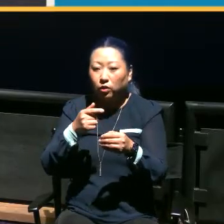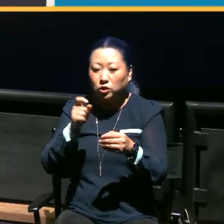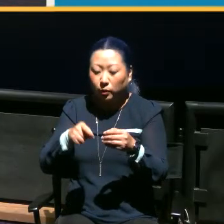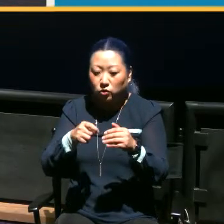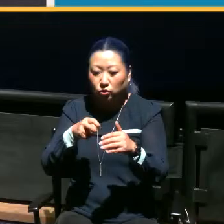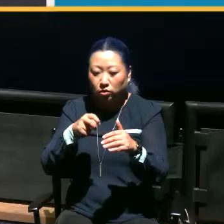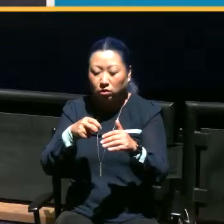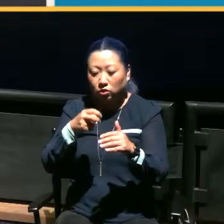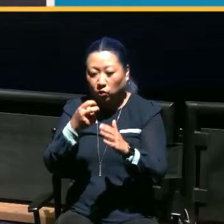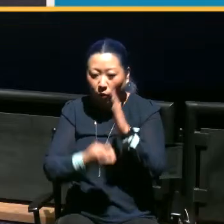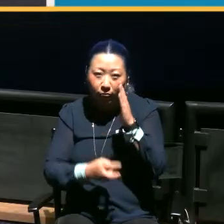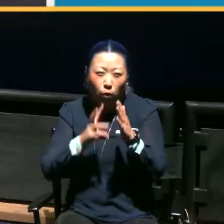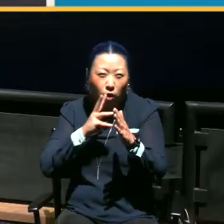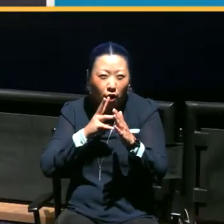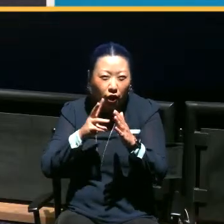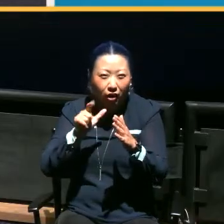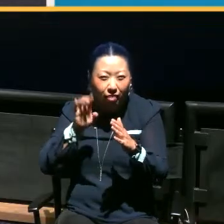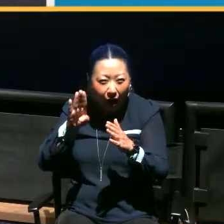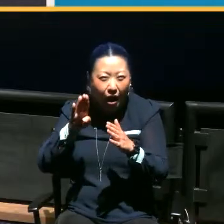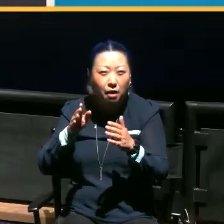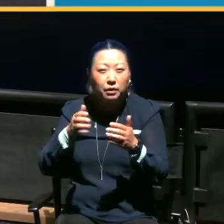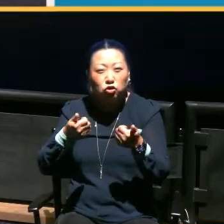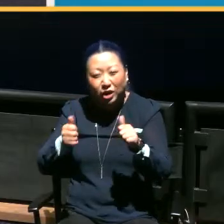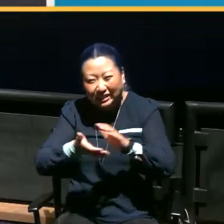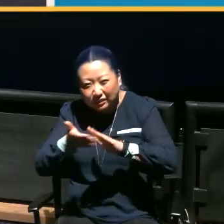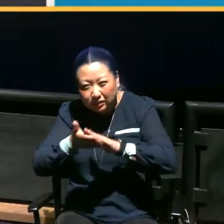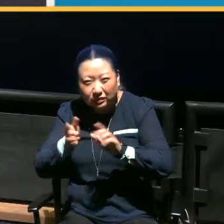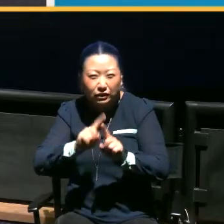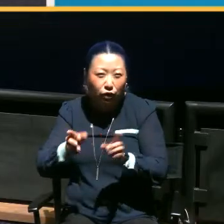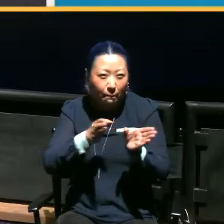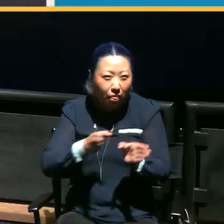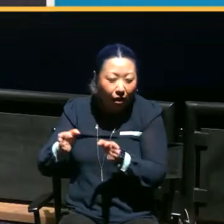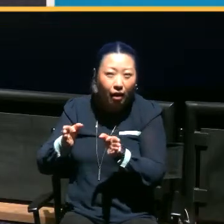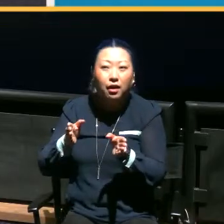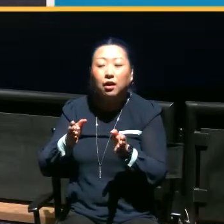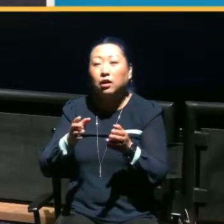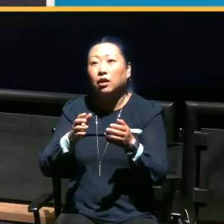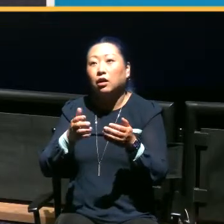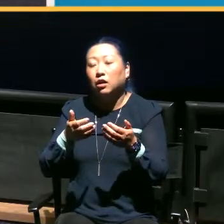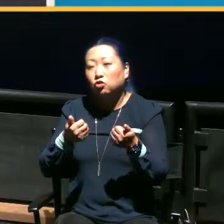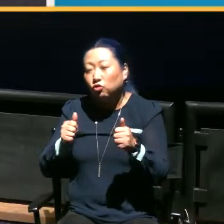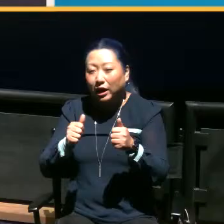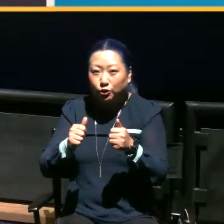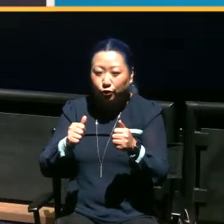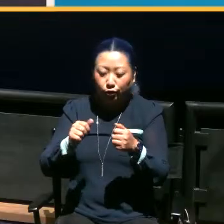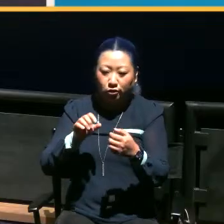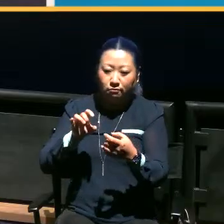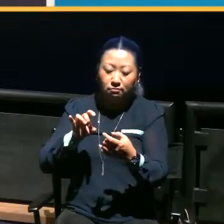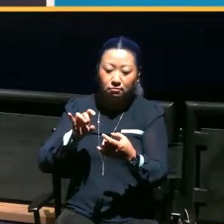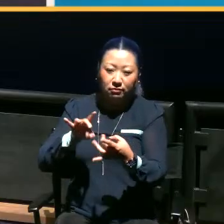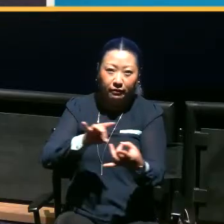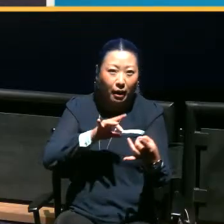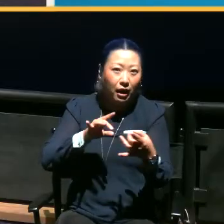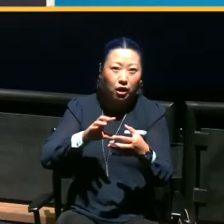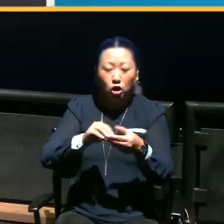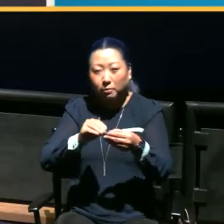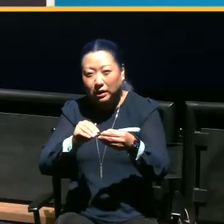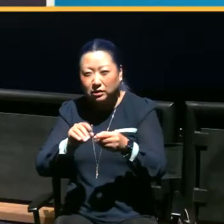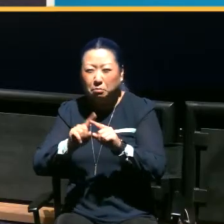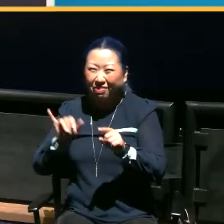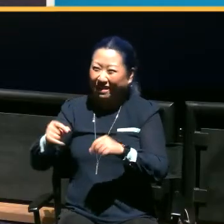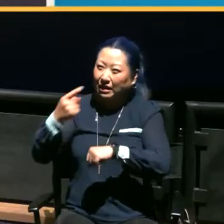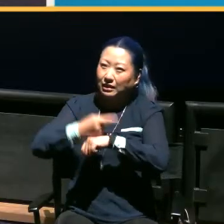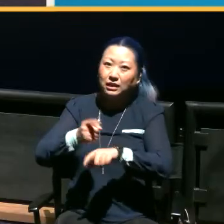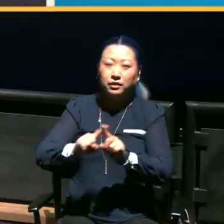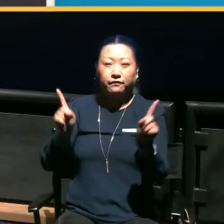buoyancy laboratory and execute these development plans and come up with comments, and so I was trying to learn. But it was a different day,